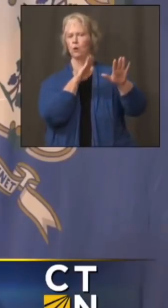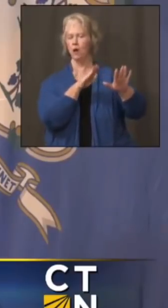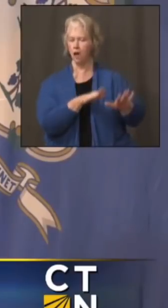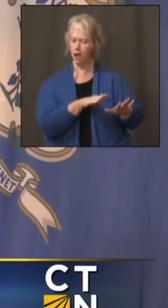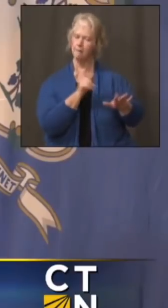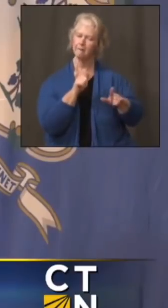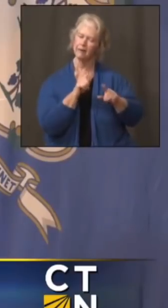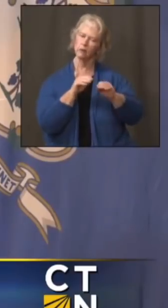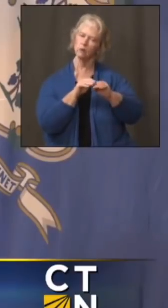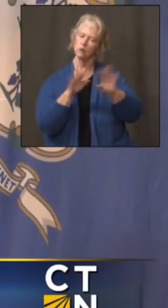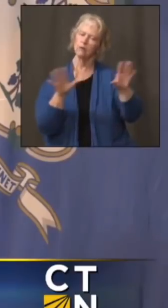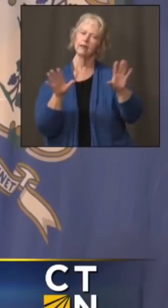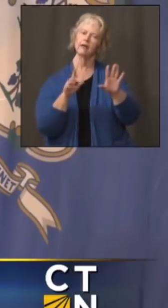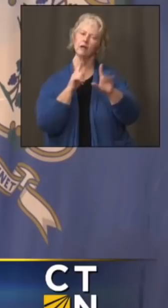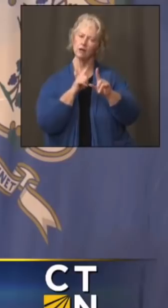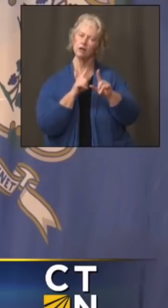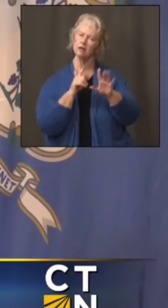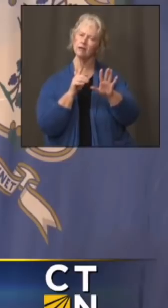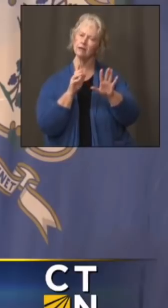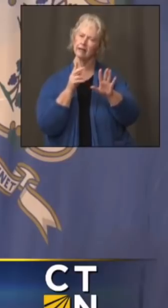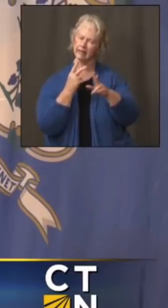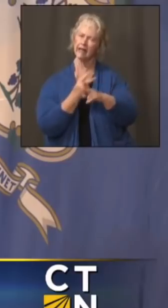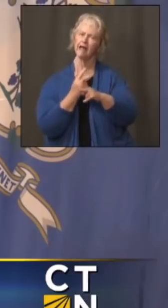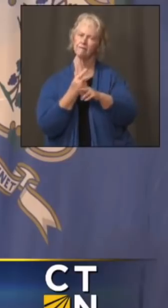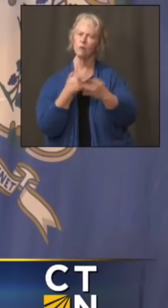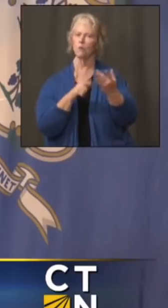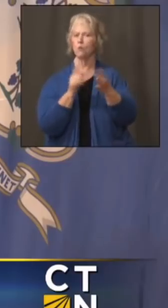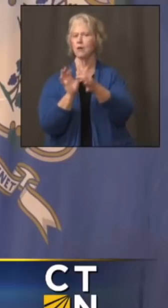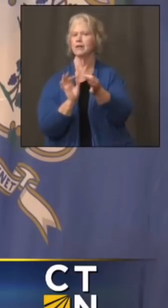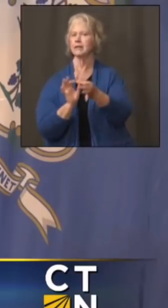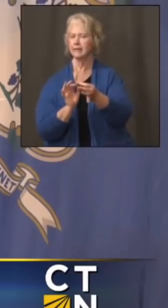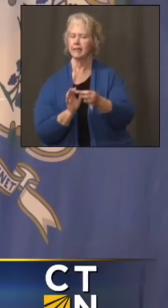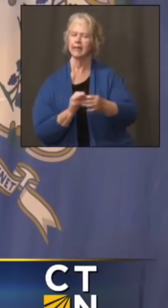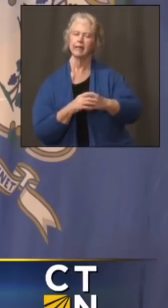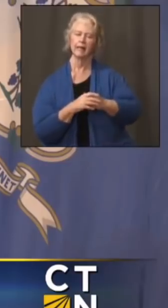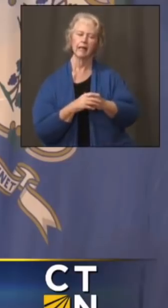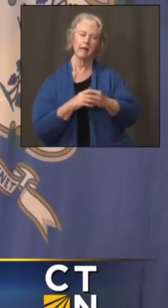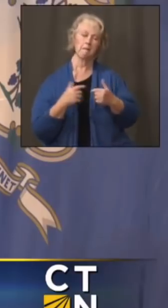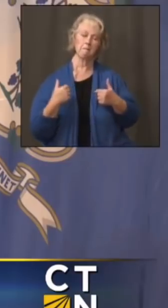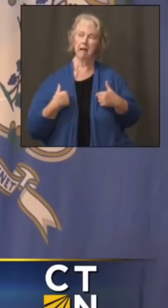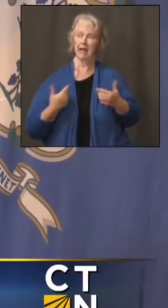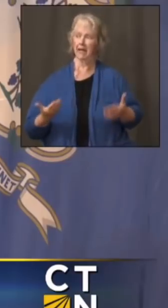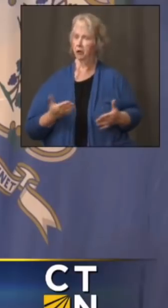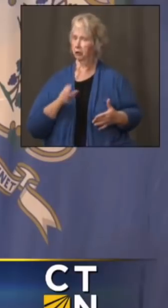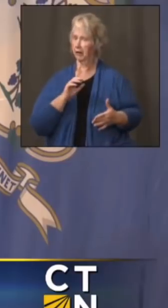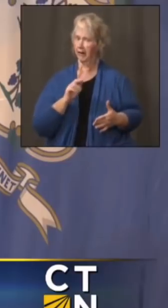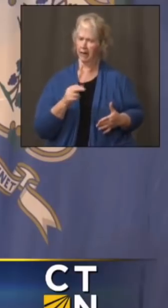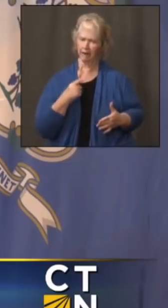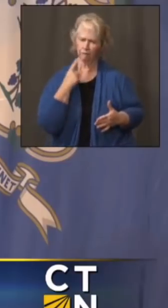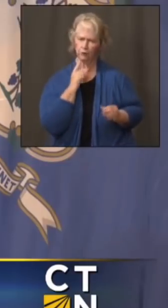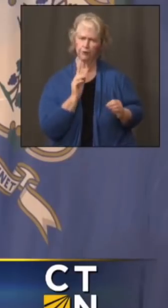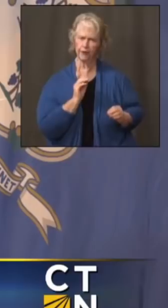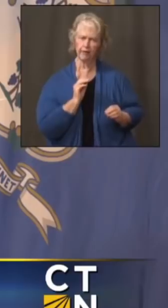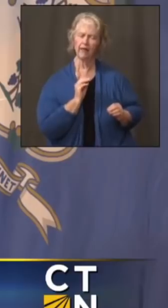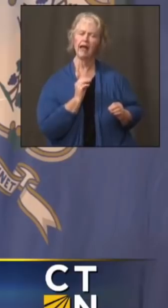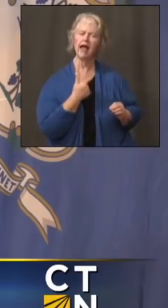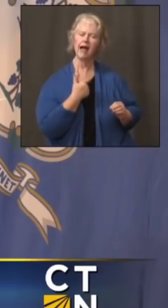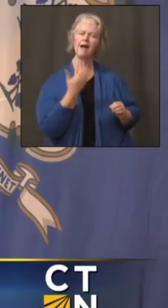message. I think a lot of people listen. But I've not heard anything here in Connecticut. I will tell you